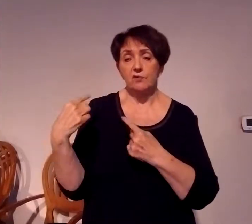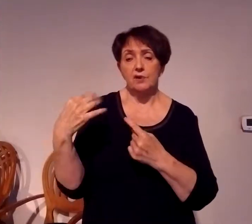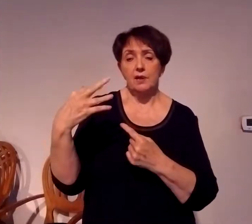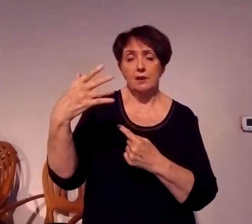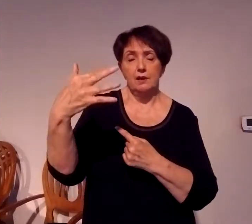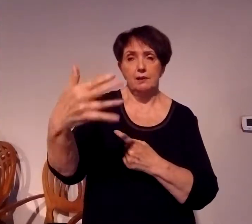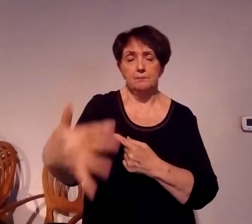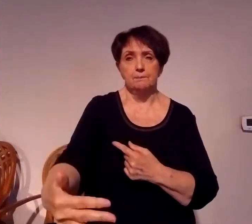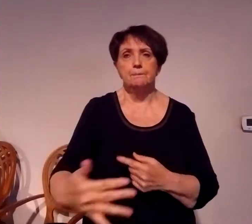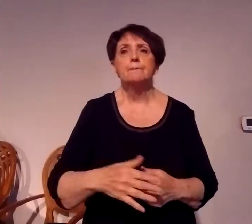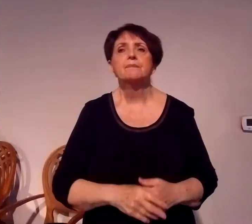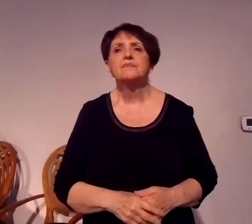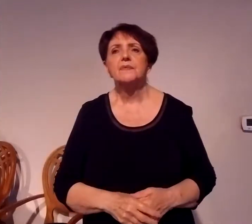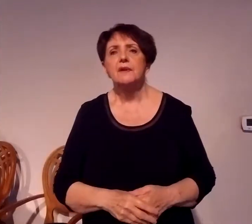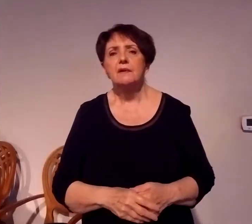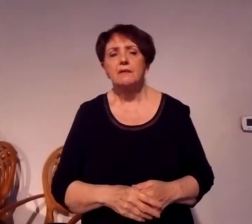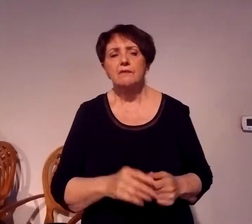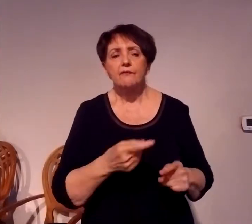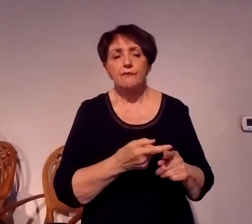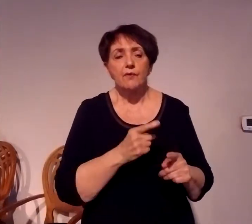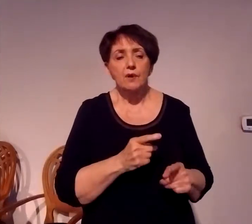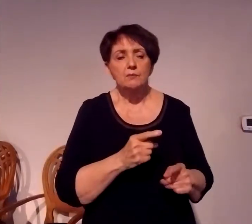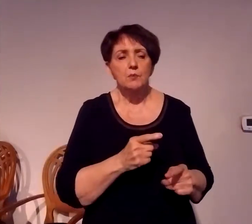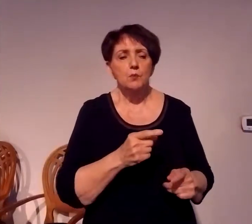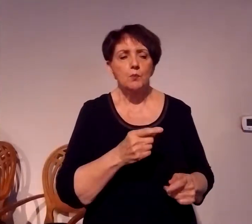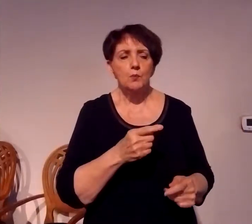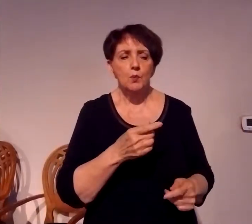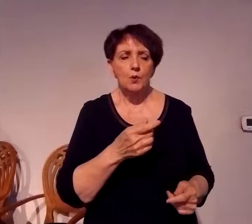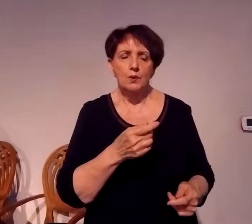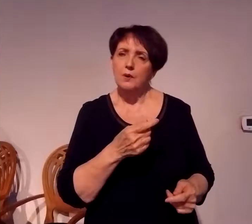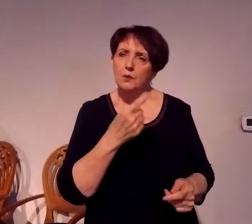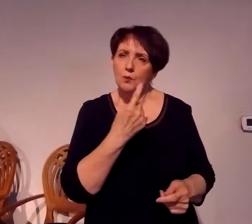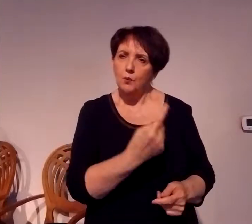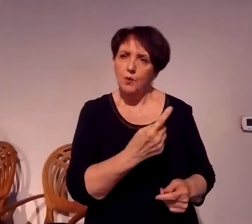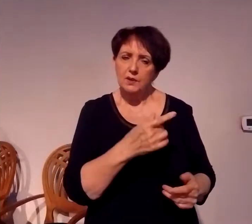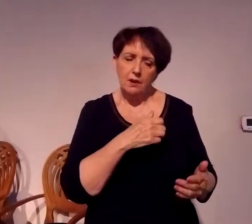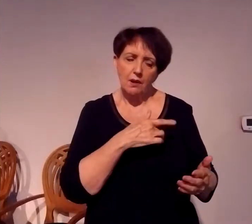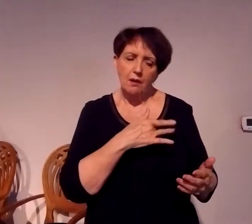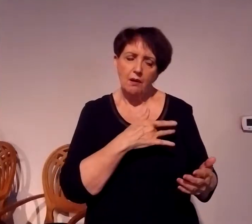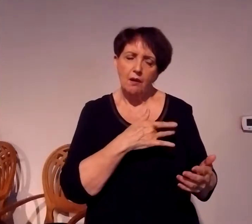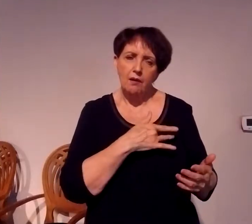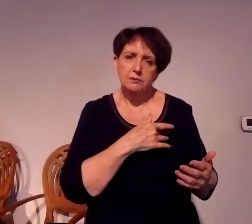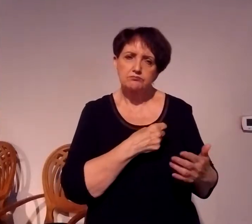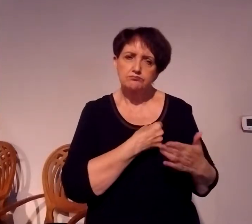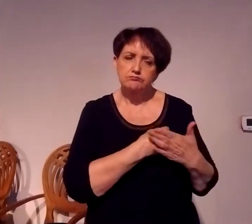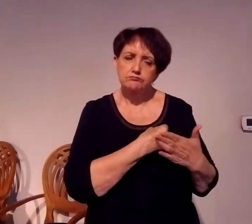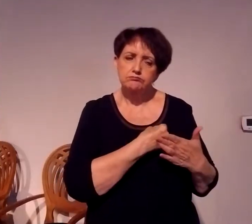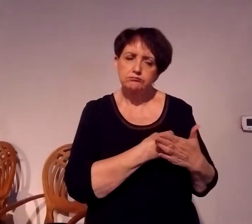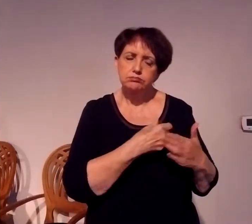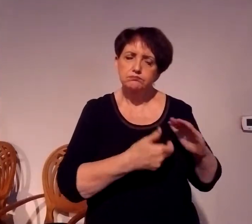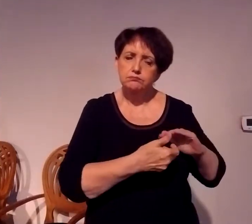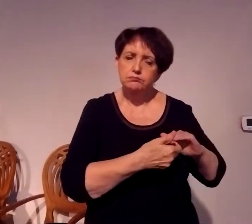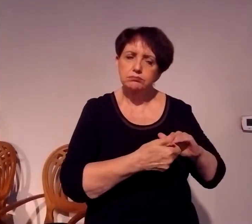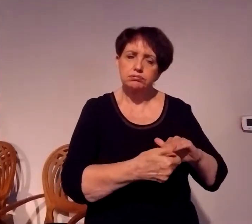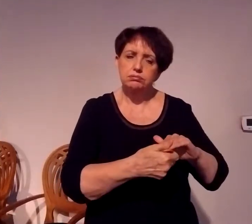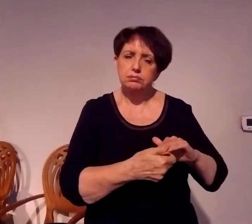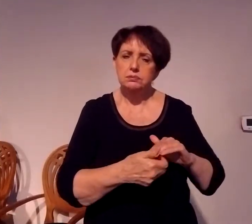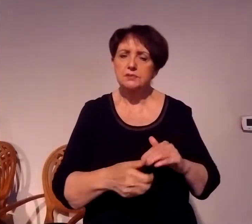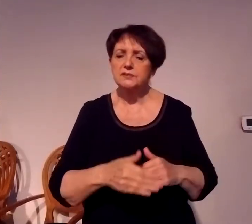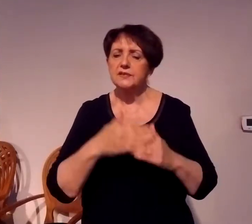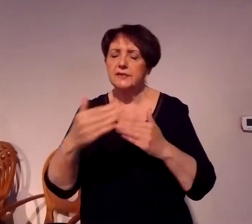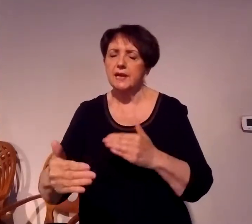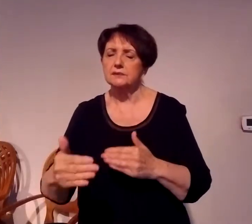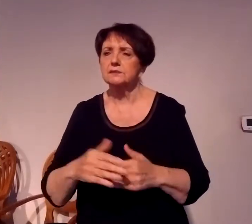one heart tug to another. And so the second thing, the